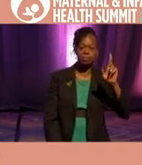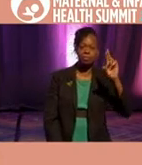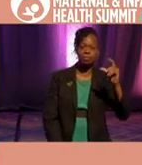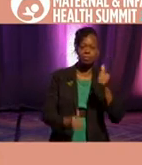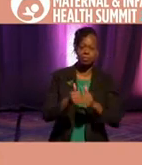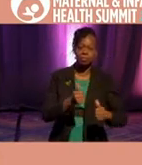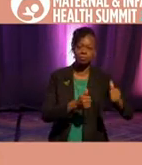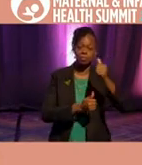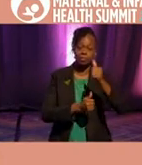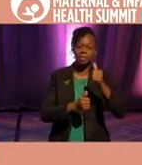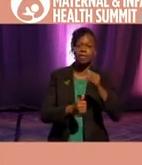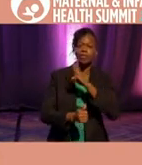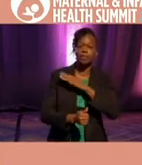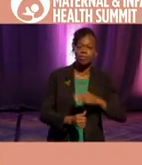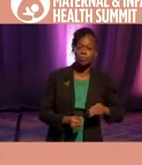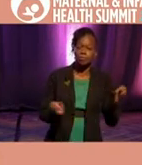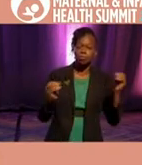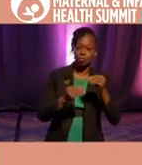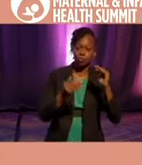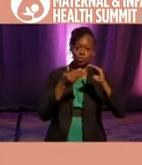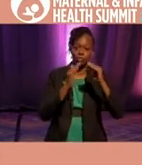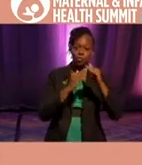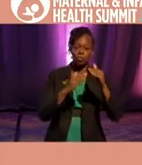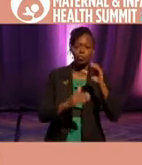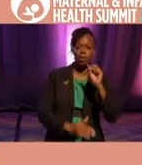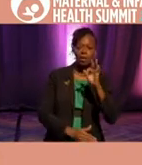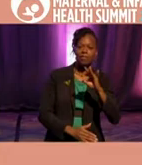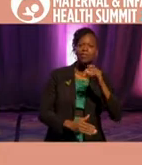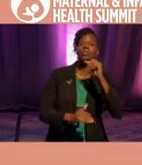Executive Director of Thrive by 5.